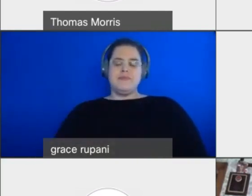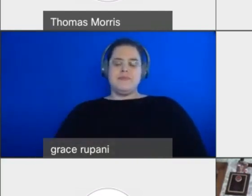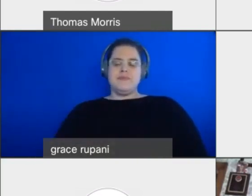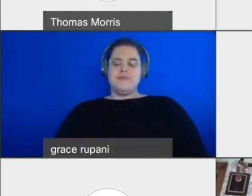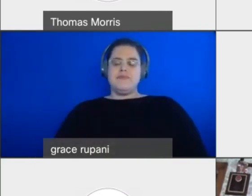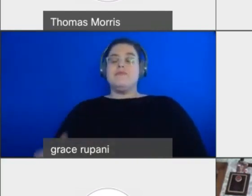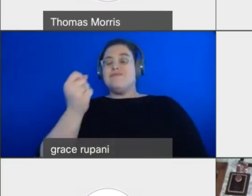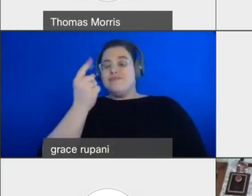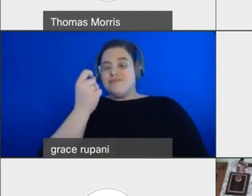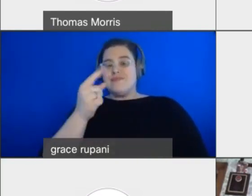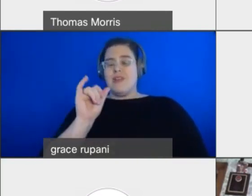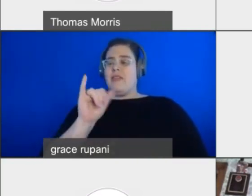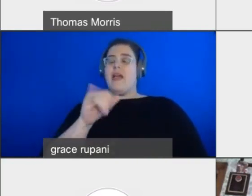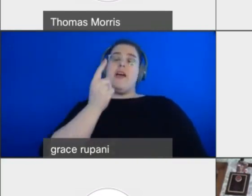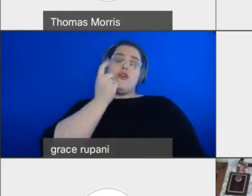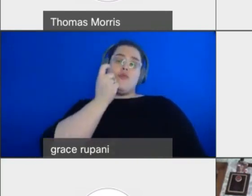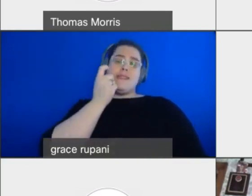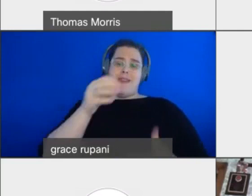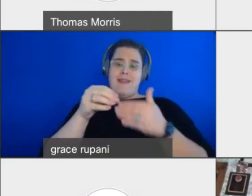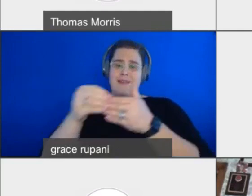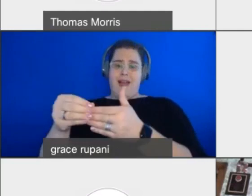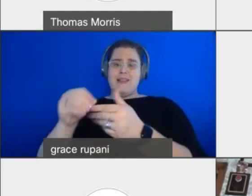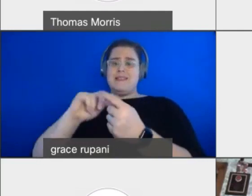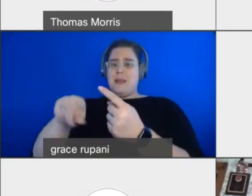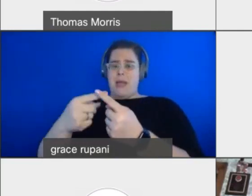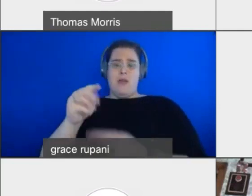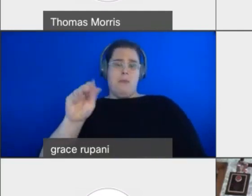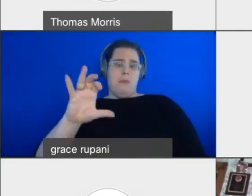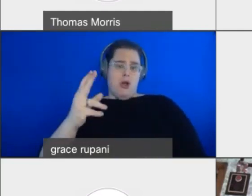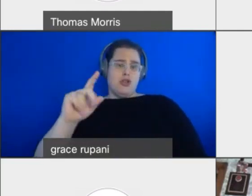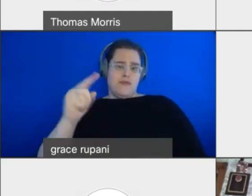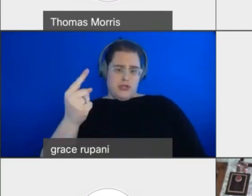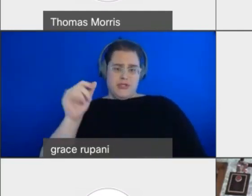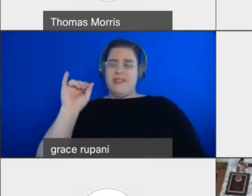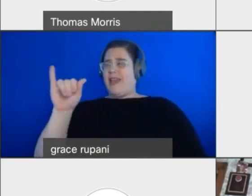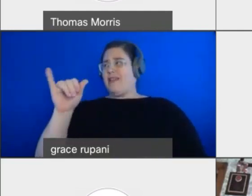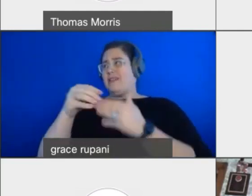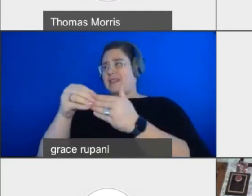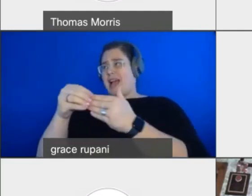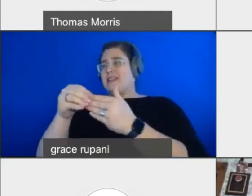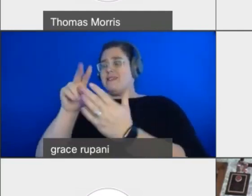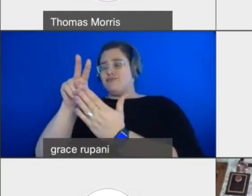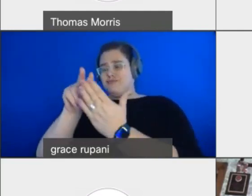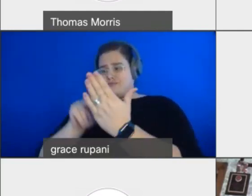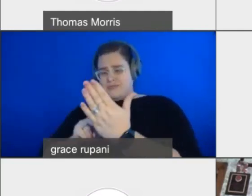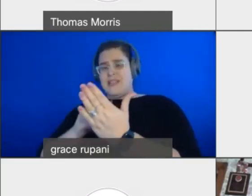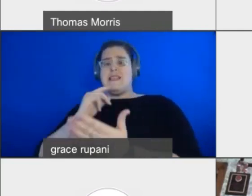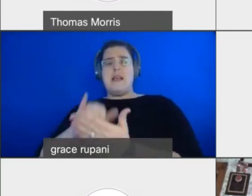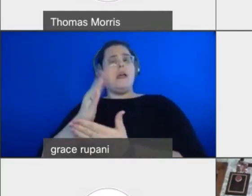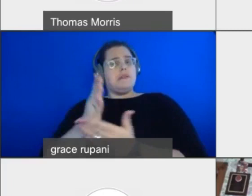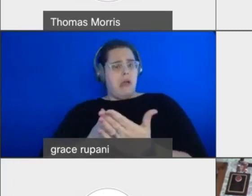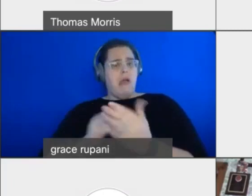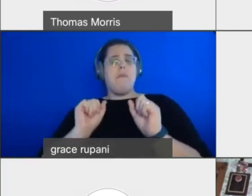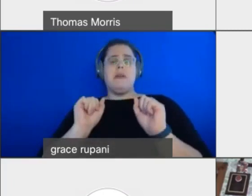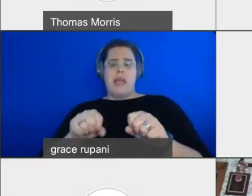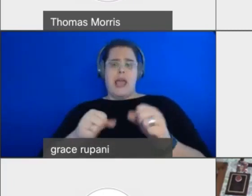the guidance that I saw regarding the rollout on March 1st is that some people will be able to get it through their healthcare provider.